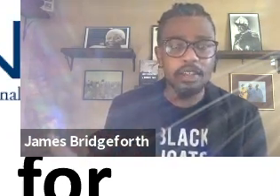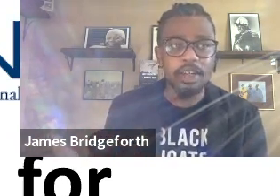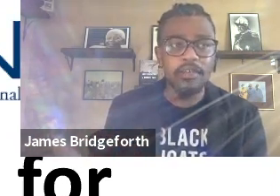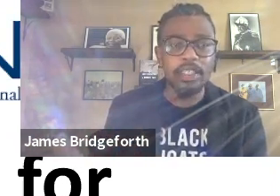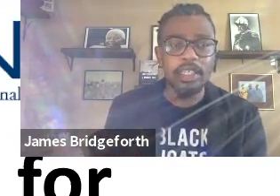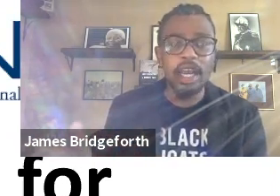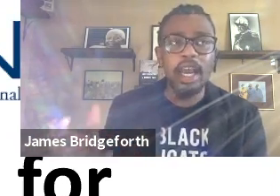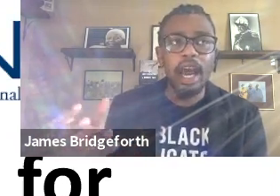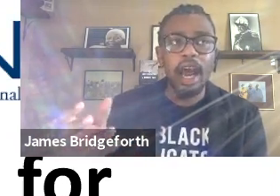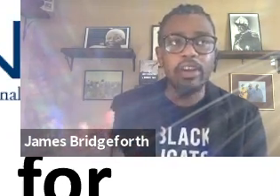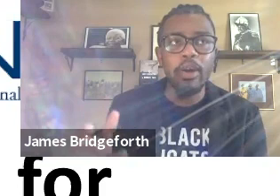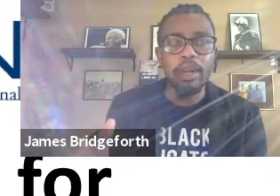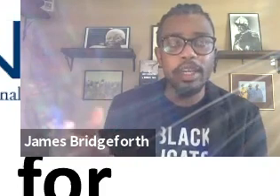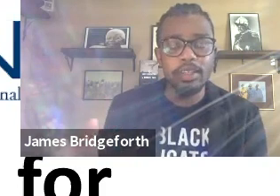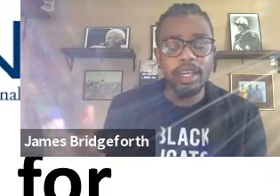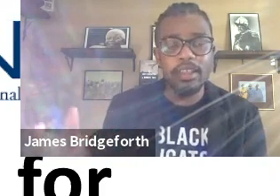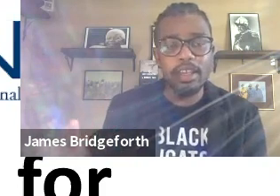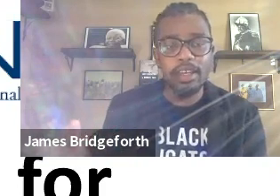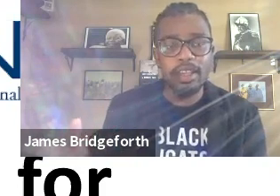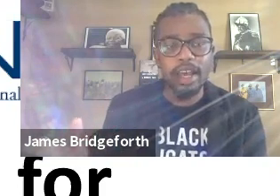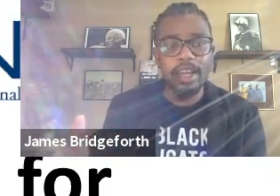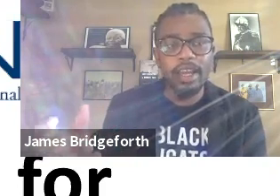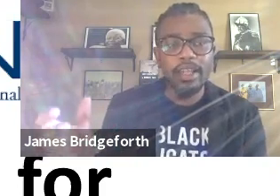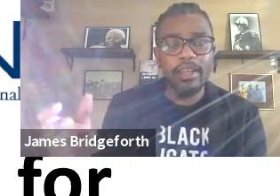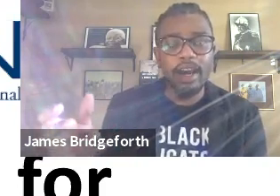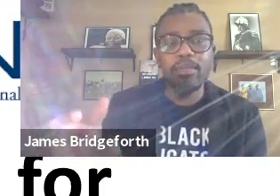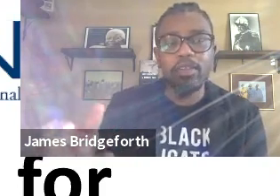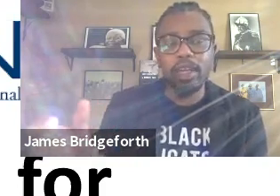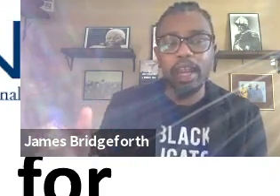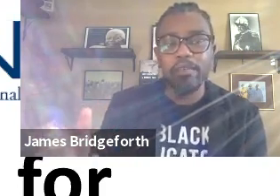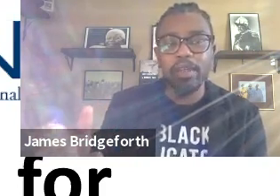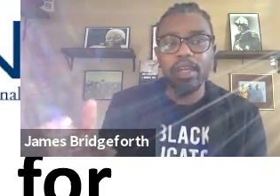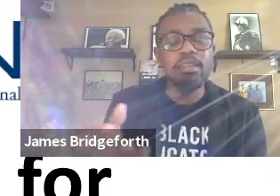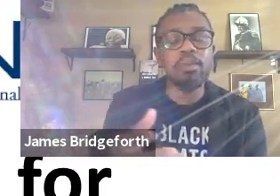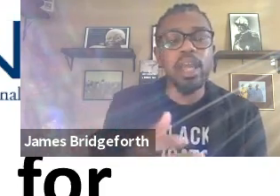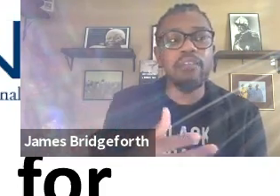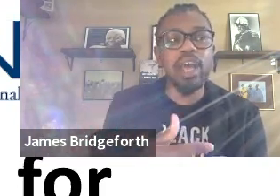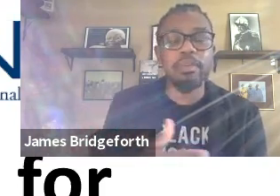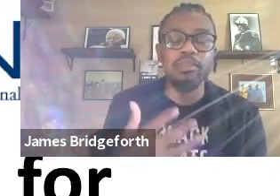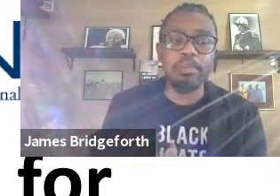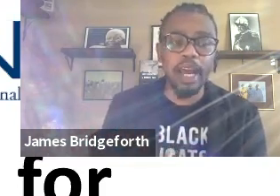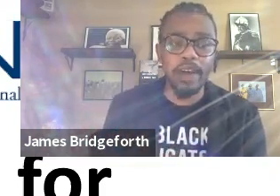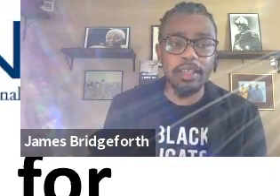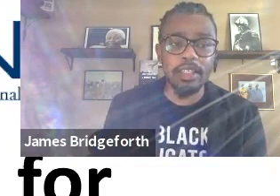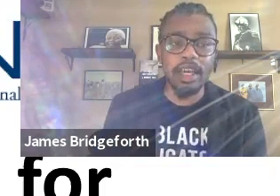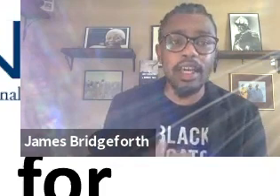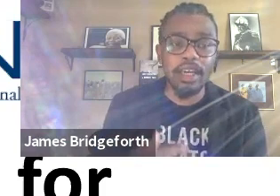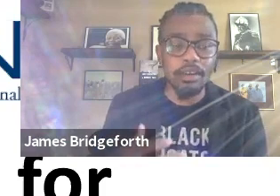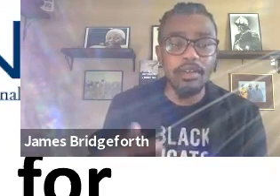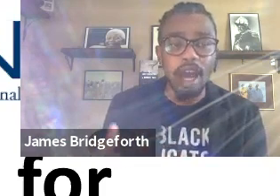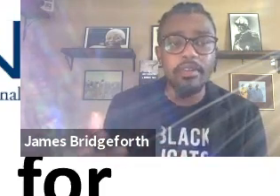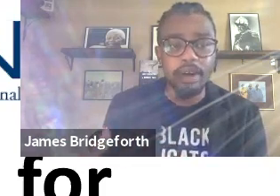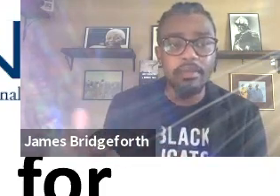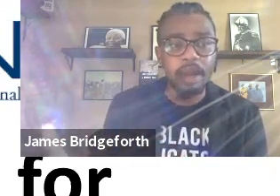Black doctoral advising, I want to make sure that it's clear that other mothering can happen. It doesn't only have to happen from Black faculty. It